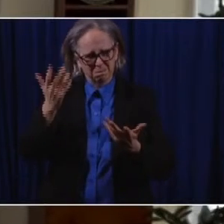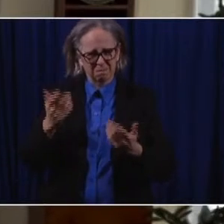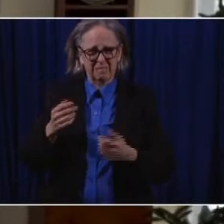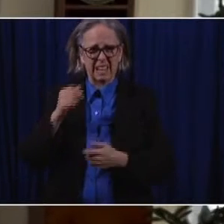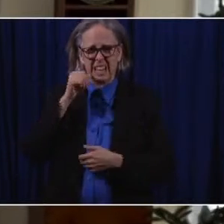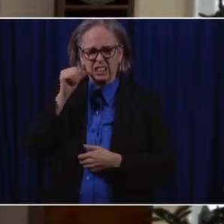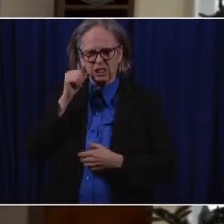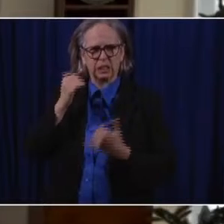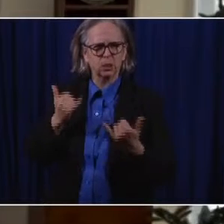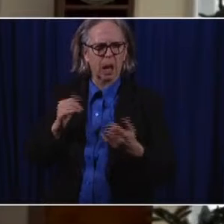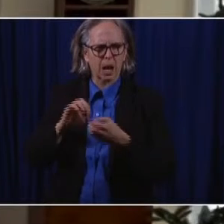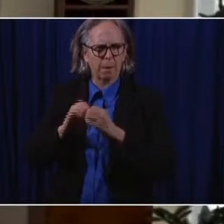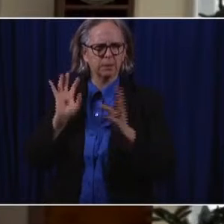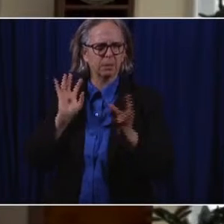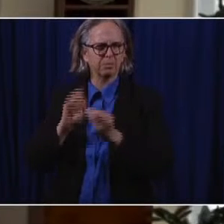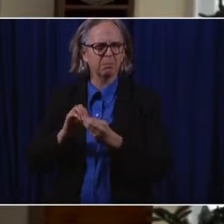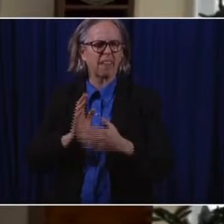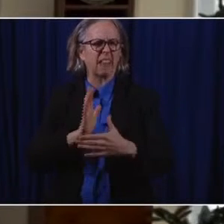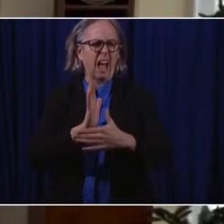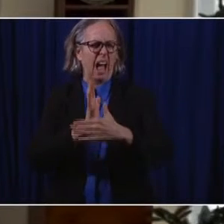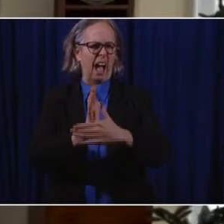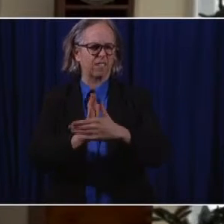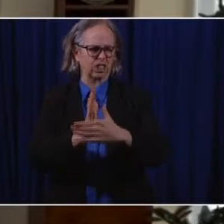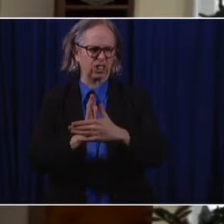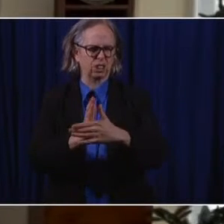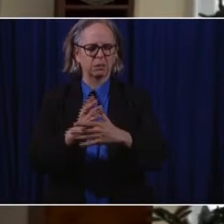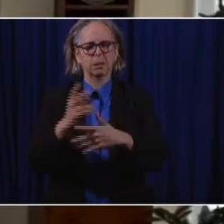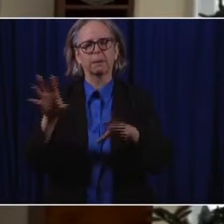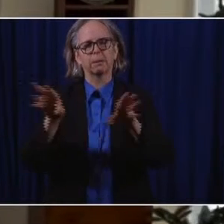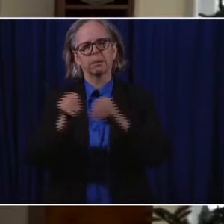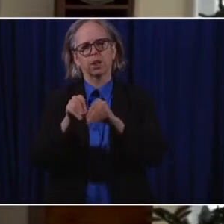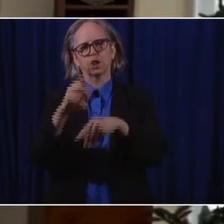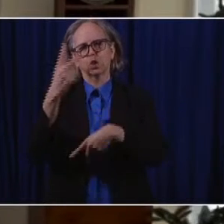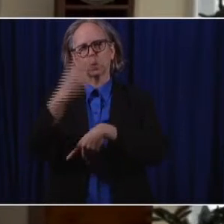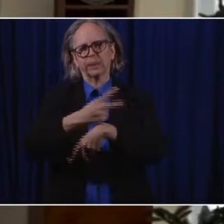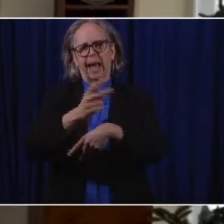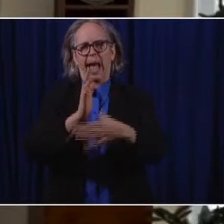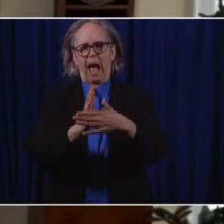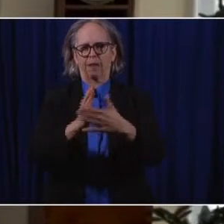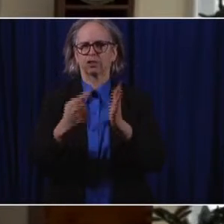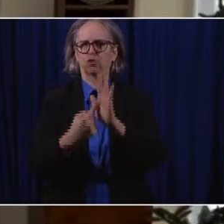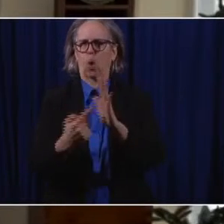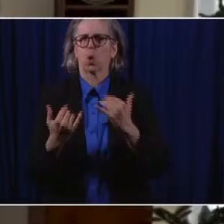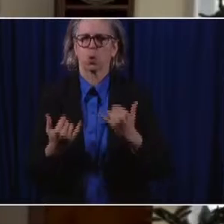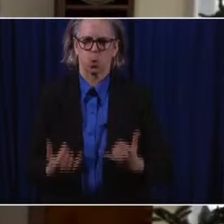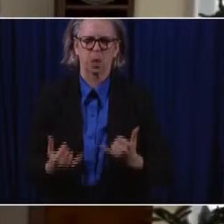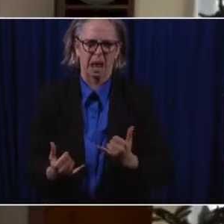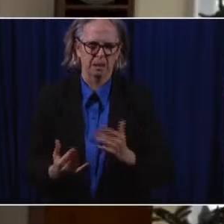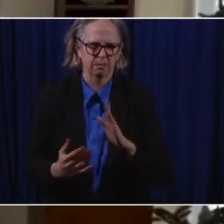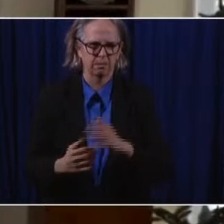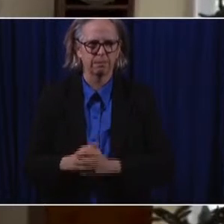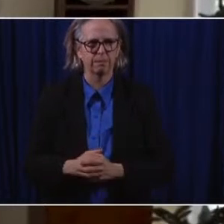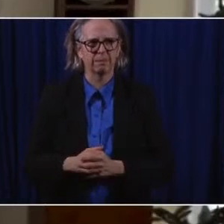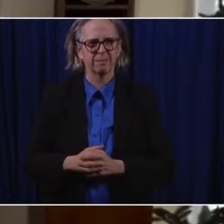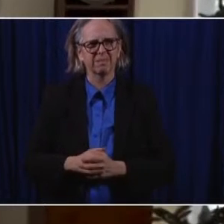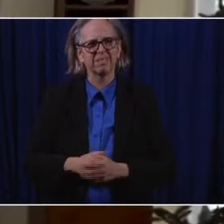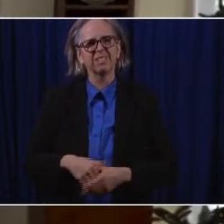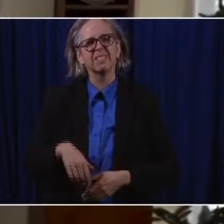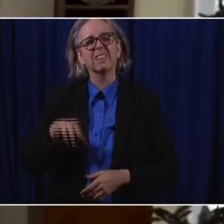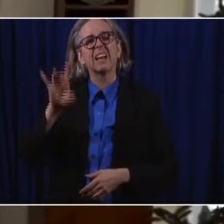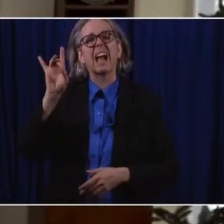which we know is right for those 2 days, we just don't know how many cases in each day, but the 2-day average is 8,411.